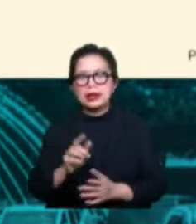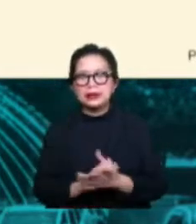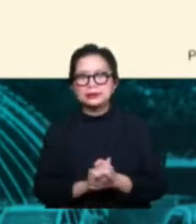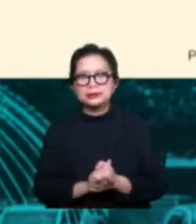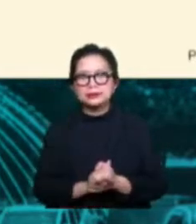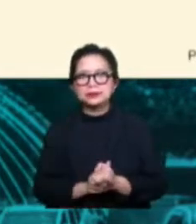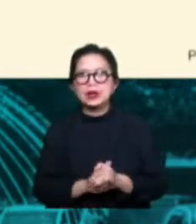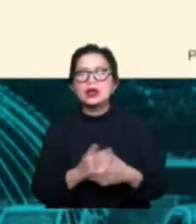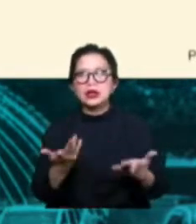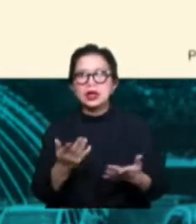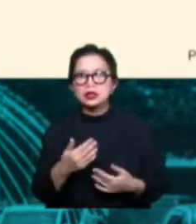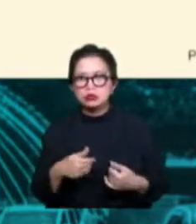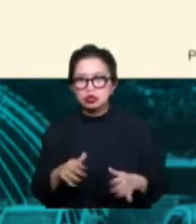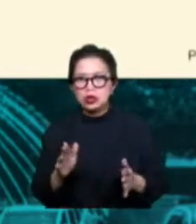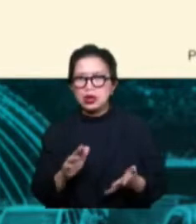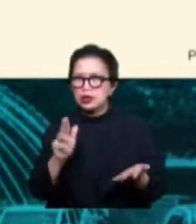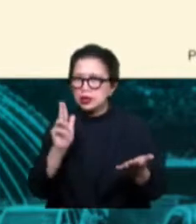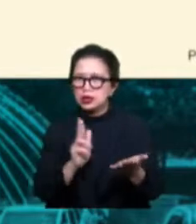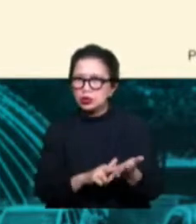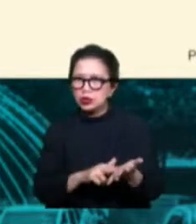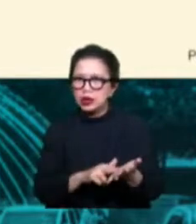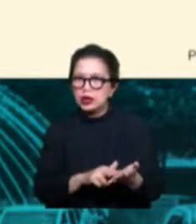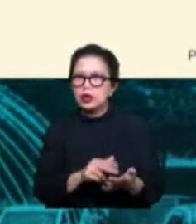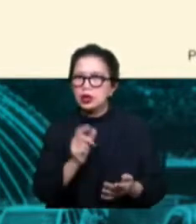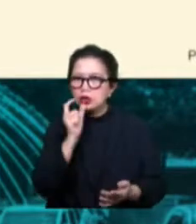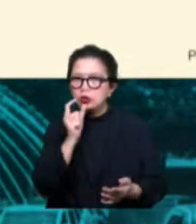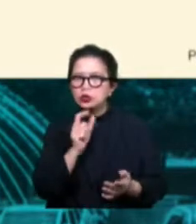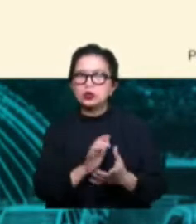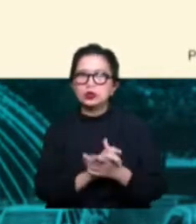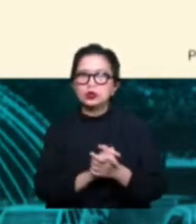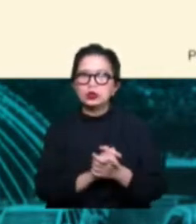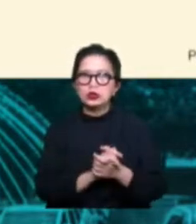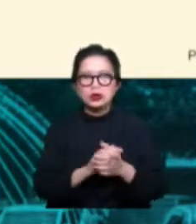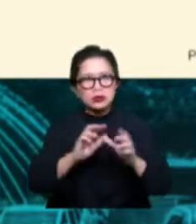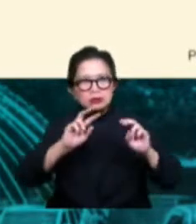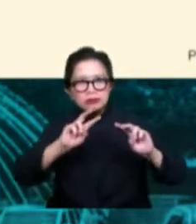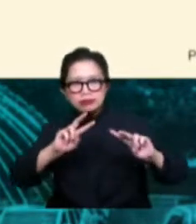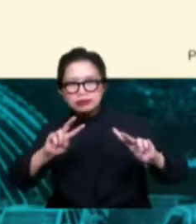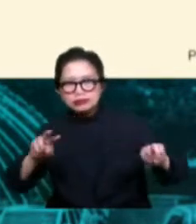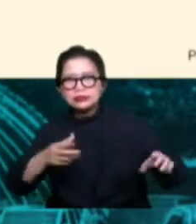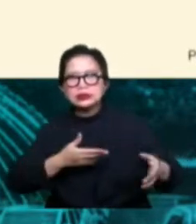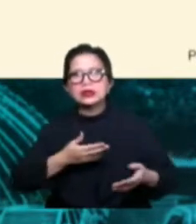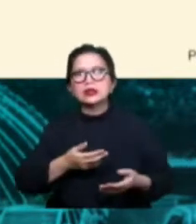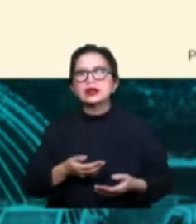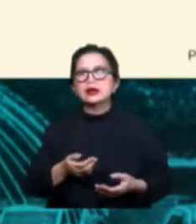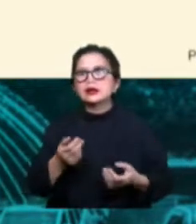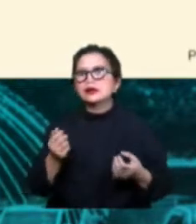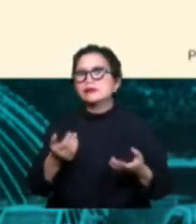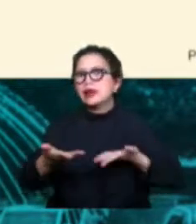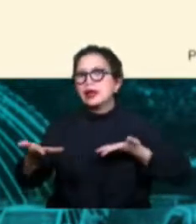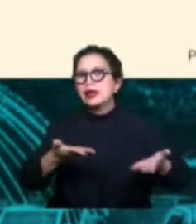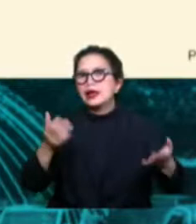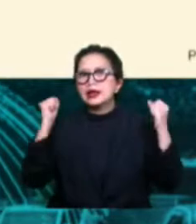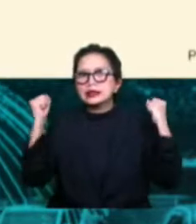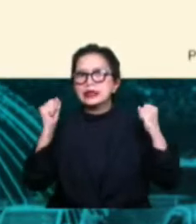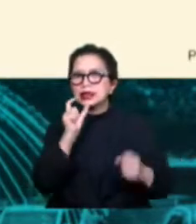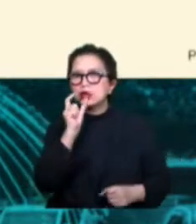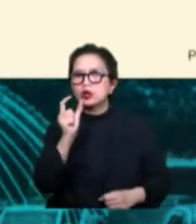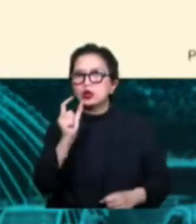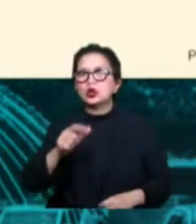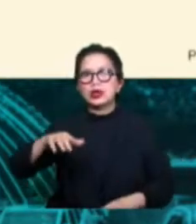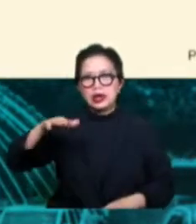in early childhood health in Jakarta will complement investment in education, building up a generation